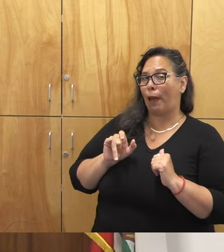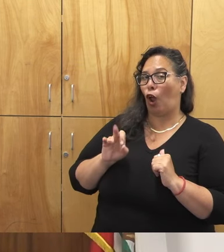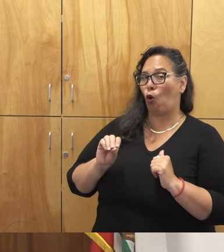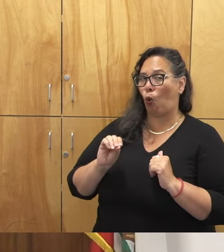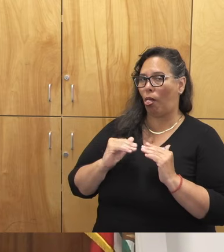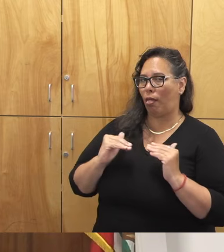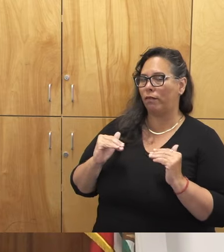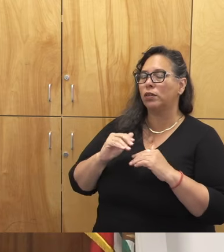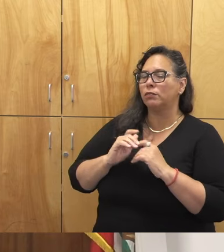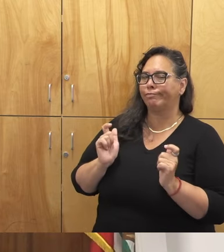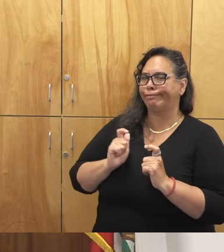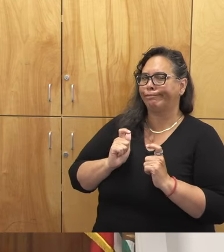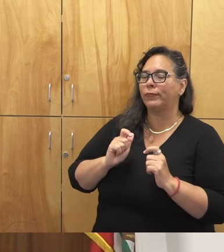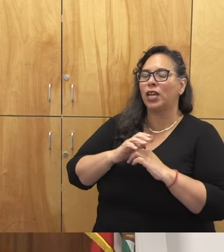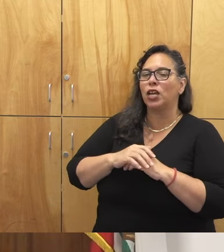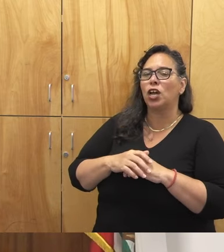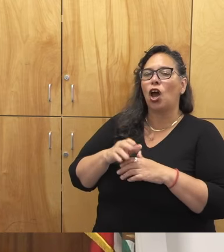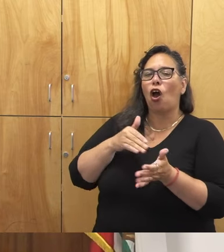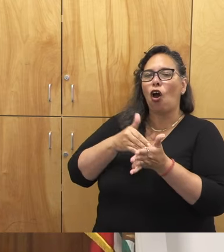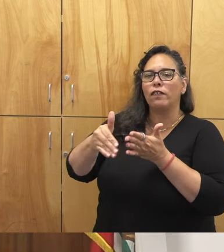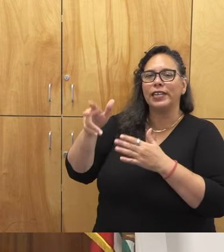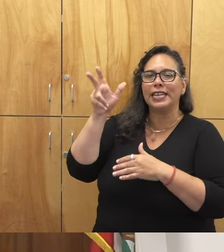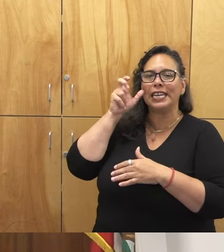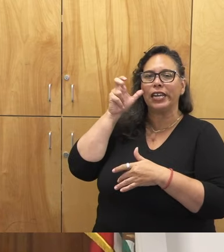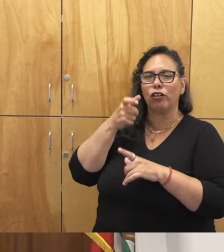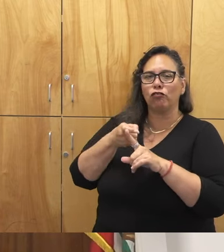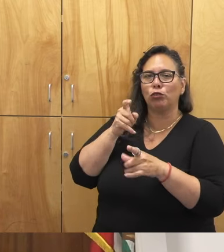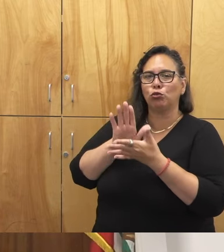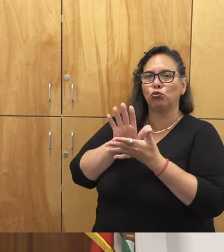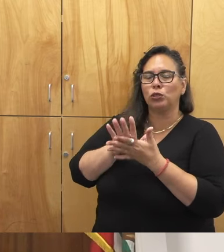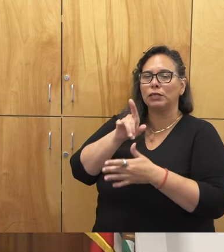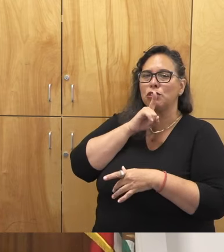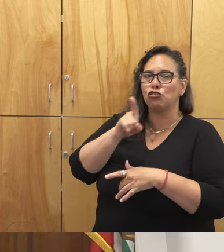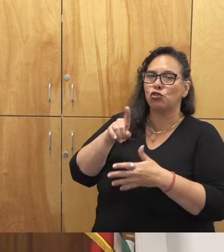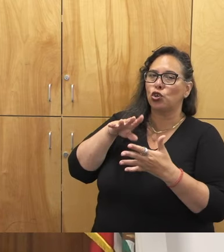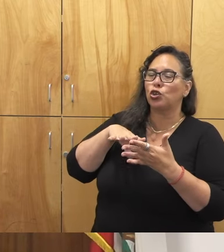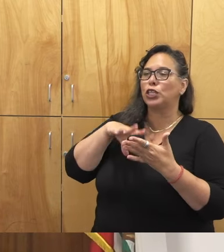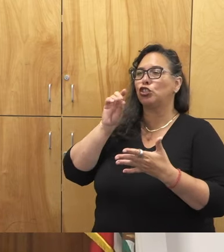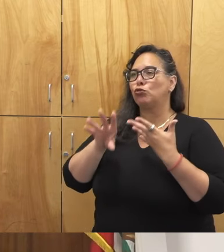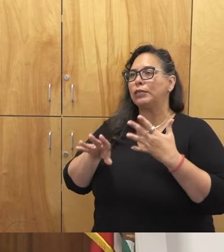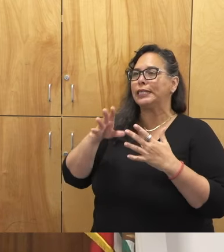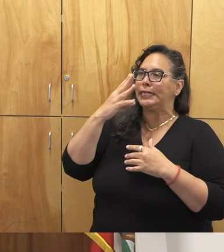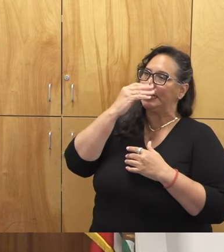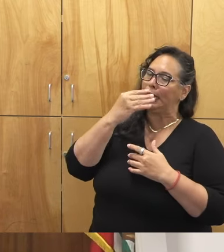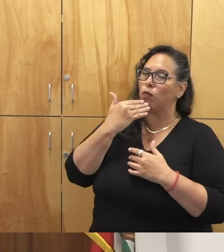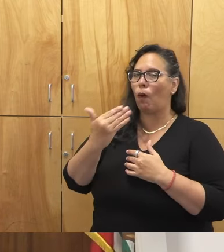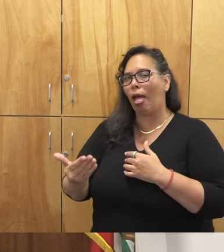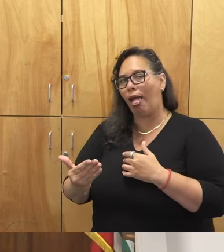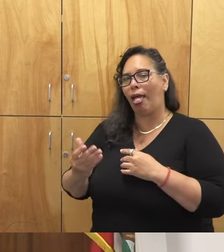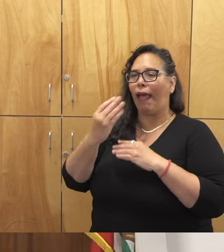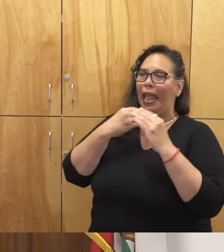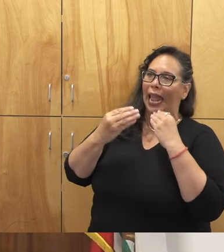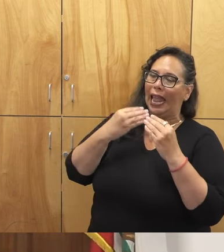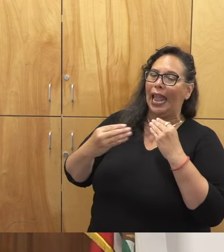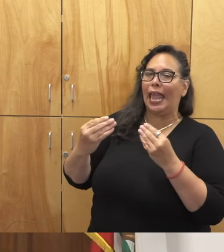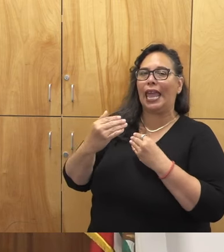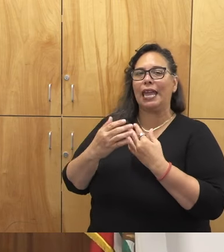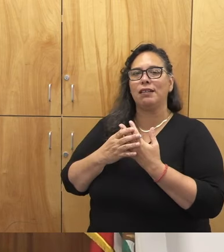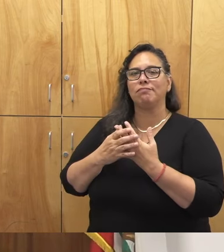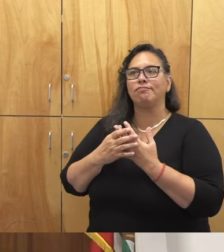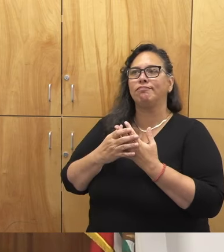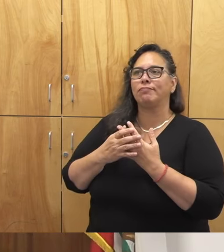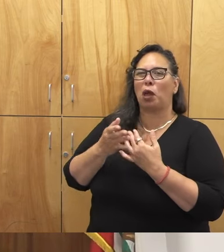our schools about making sure that students sleep well, you know, try to have a meal on days that we're